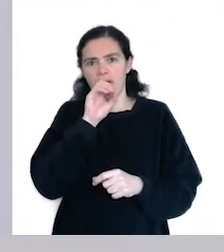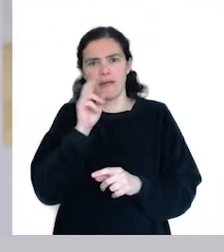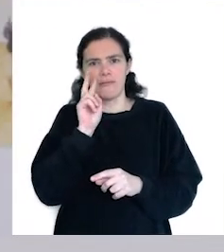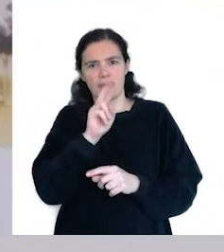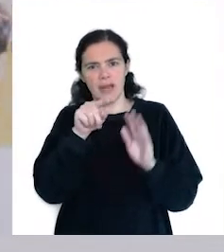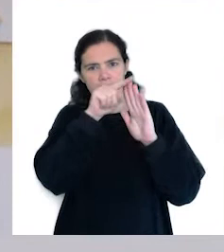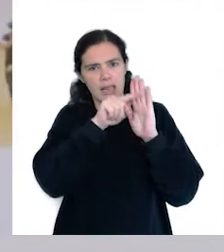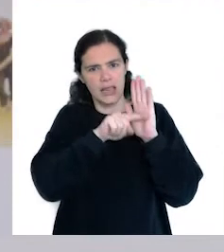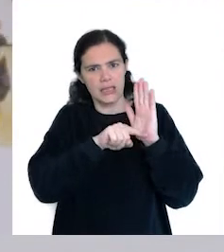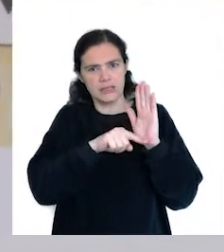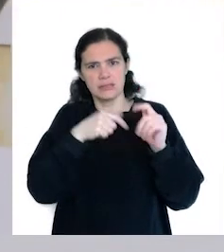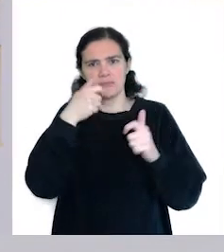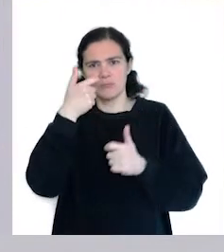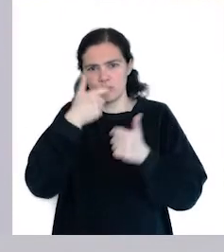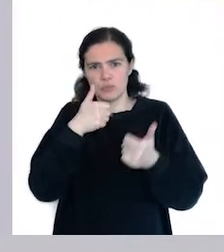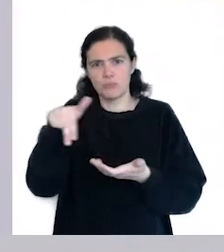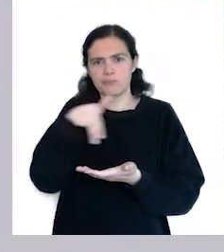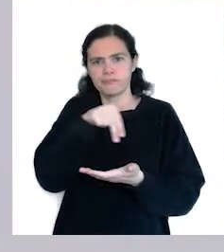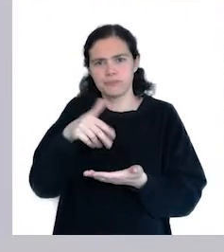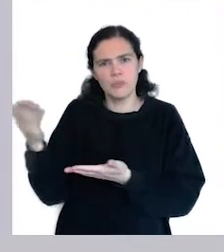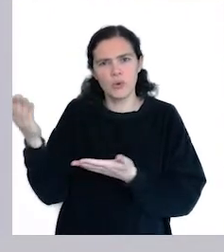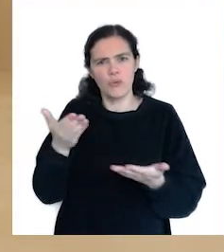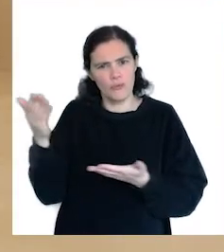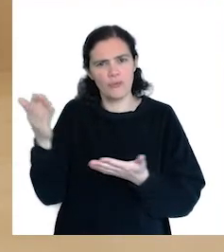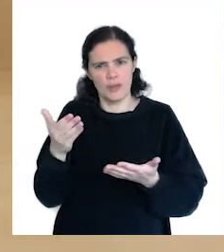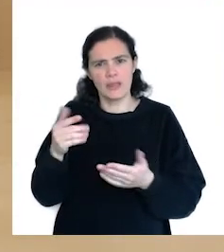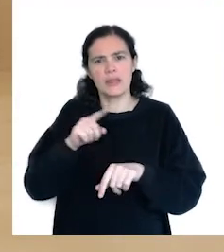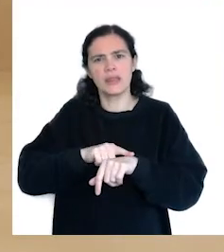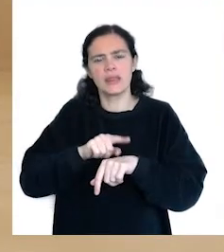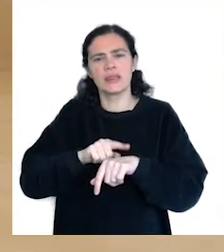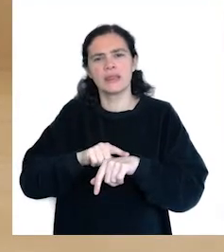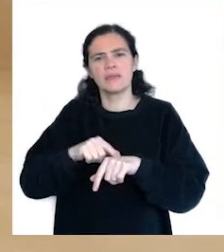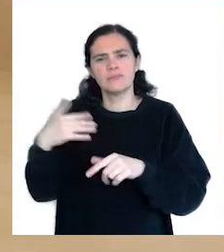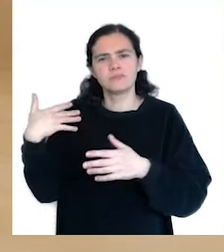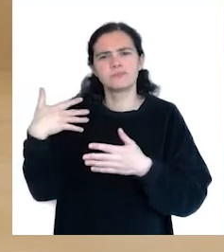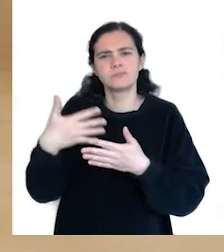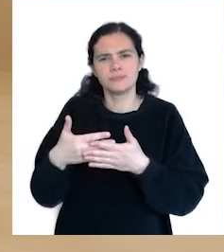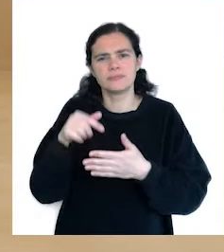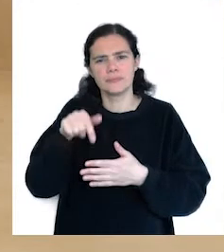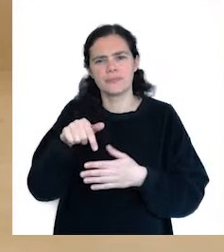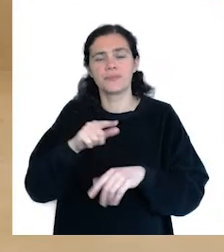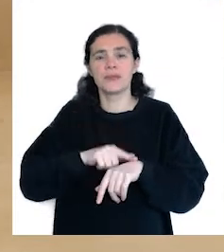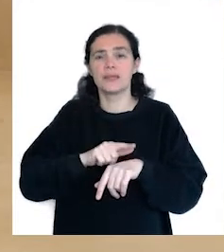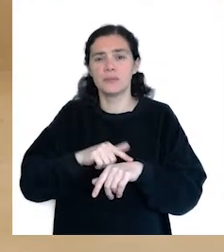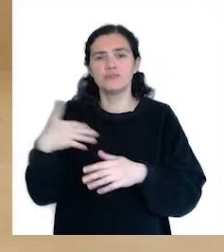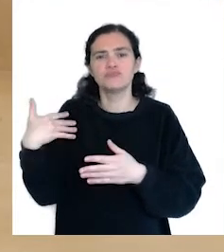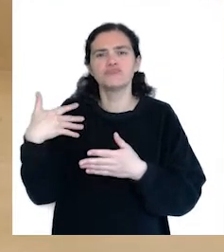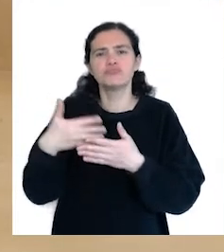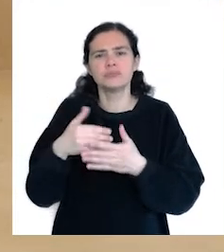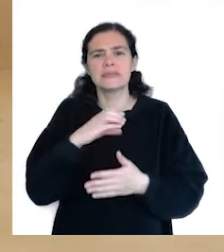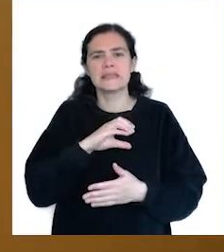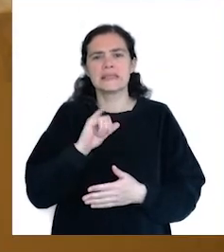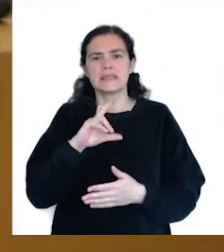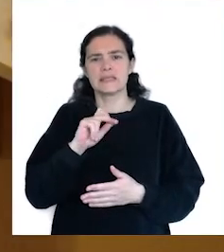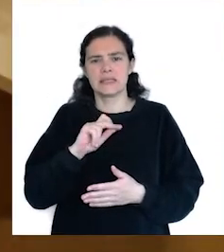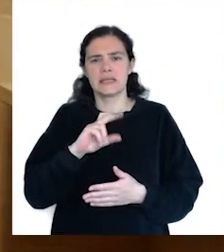And actually fascinating to look at the list of performers that were invited during